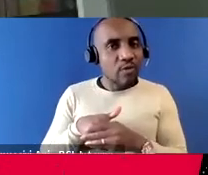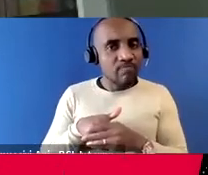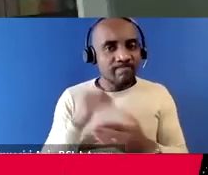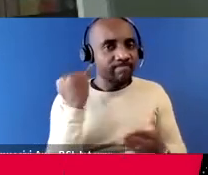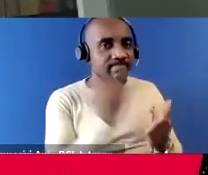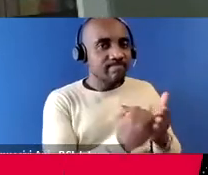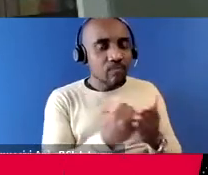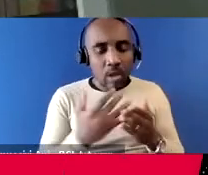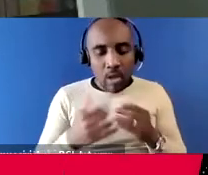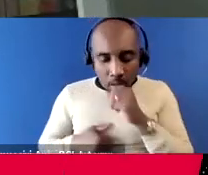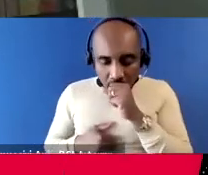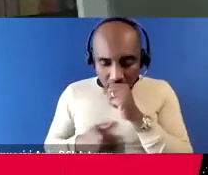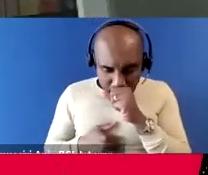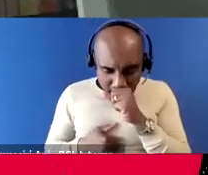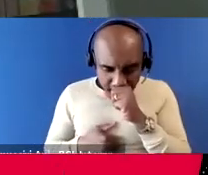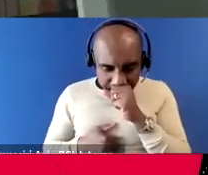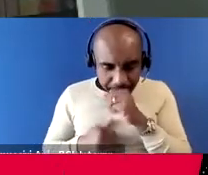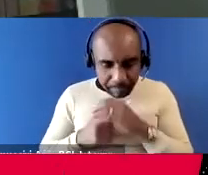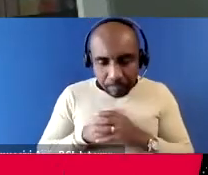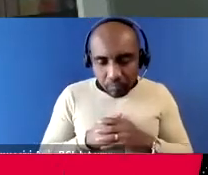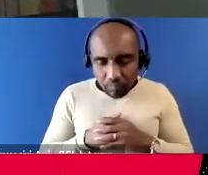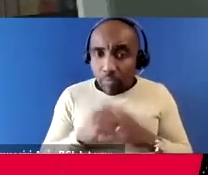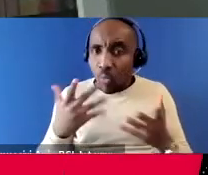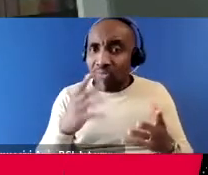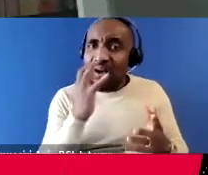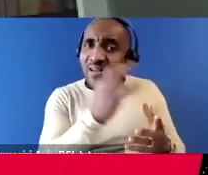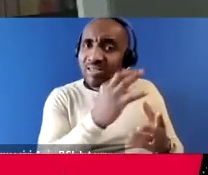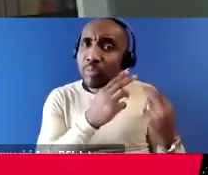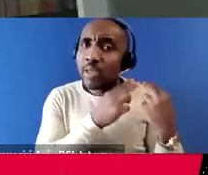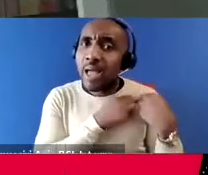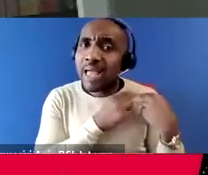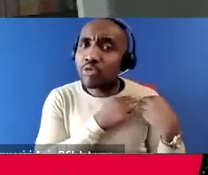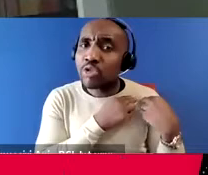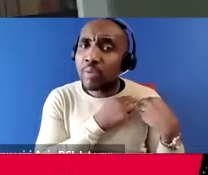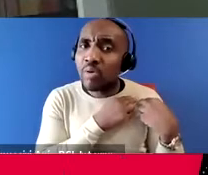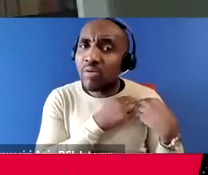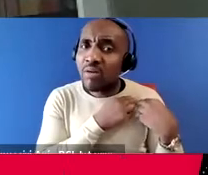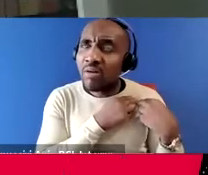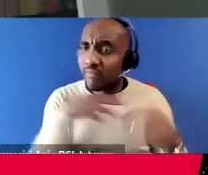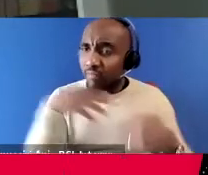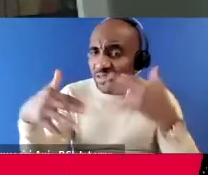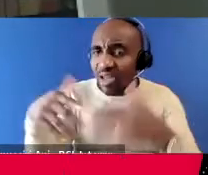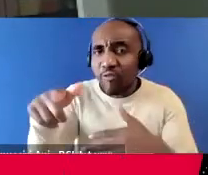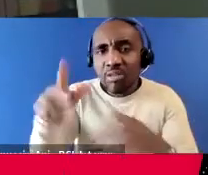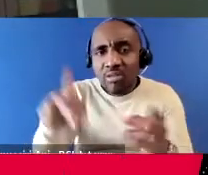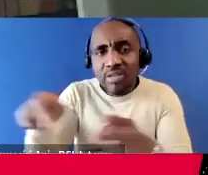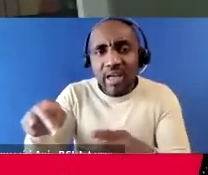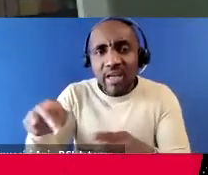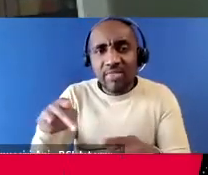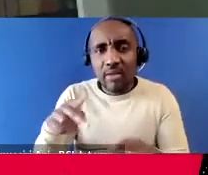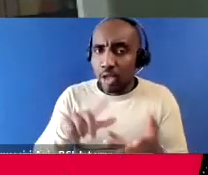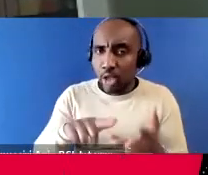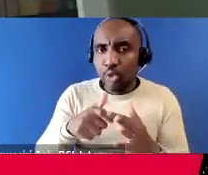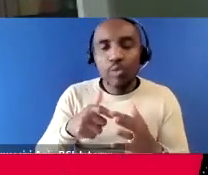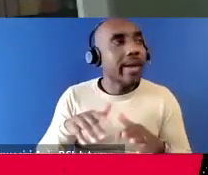even the smallest amount of accountability for what's going on, it's been falling